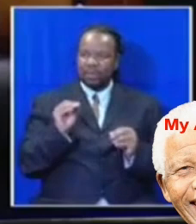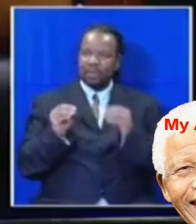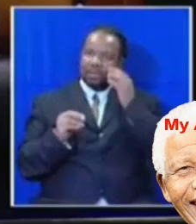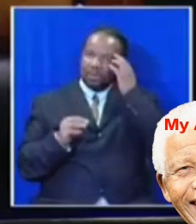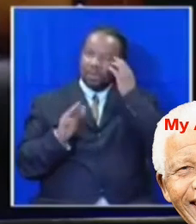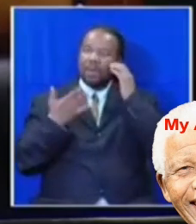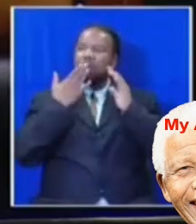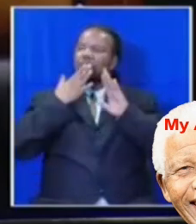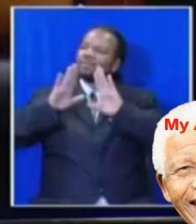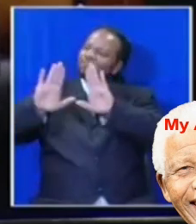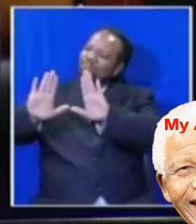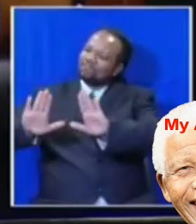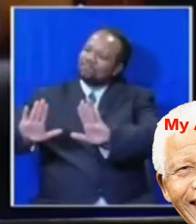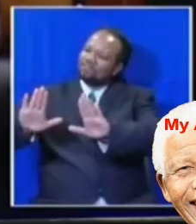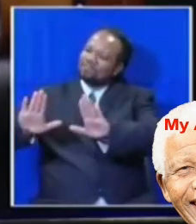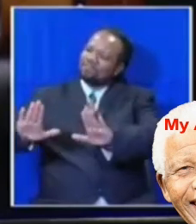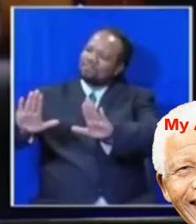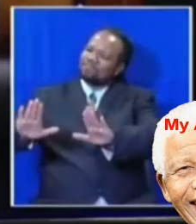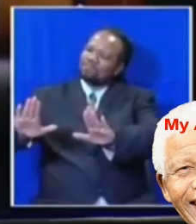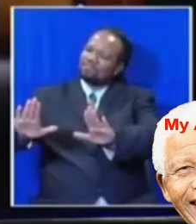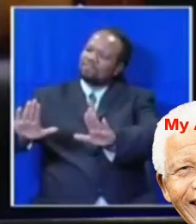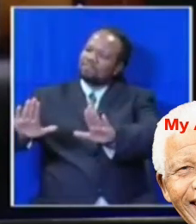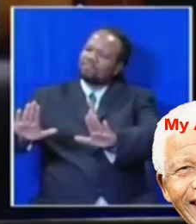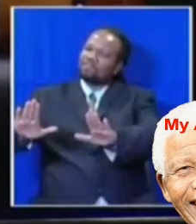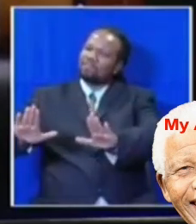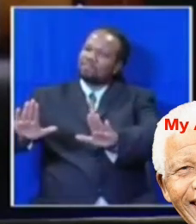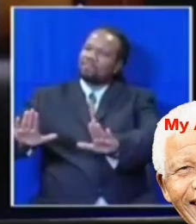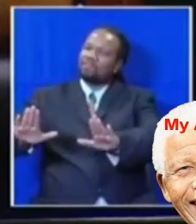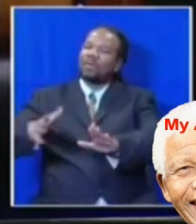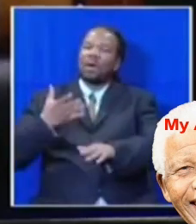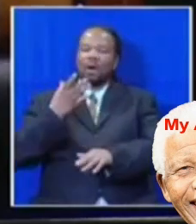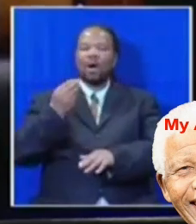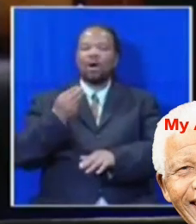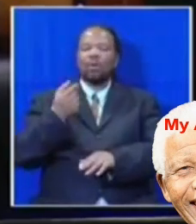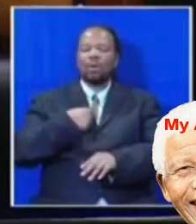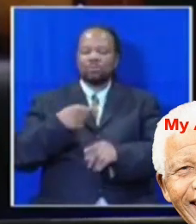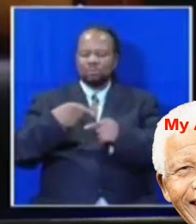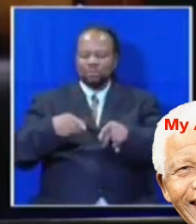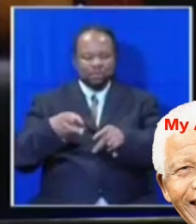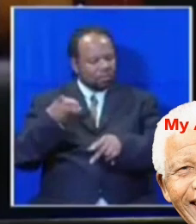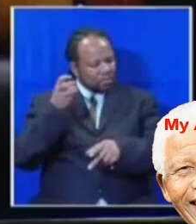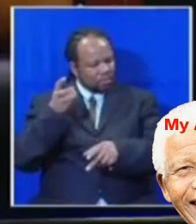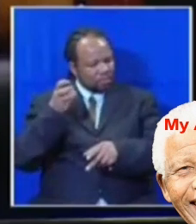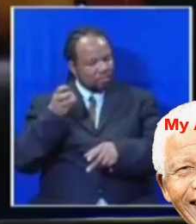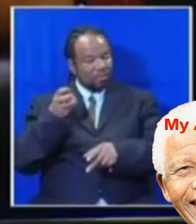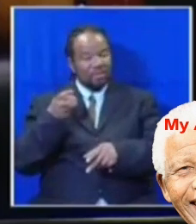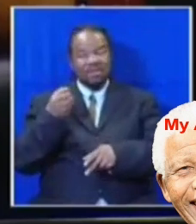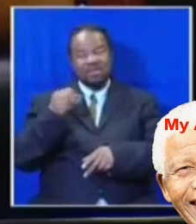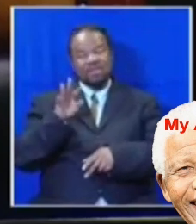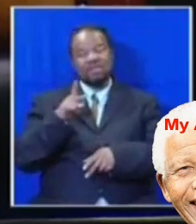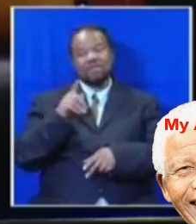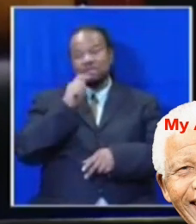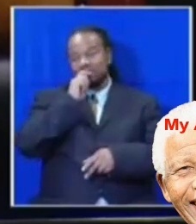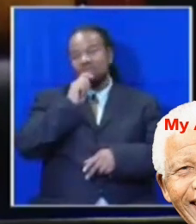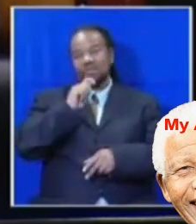breath and calm down. I'll check the recording to hear what the honorable member has said. And if indeed there is a problem with